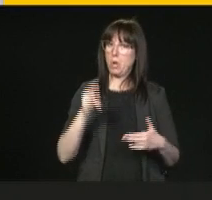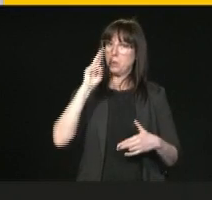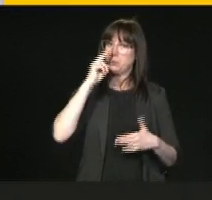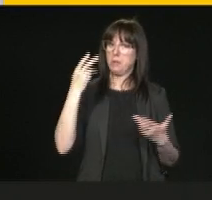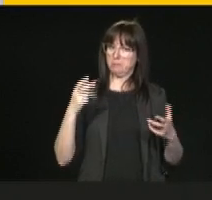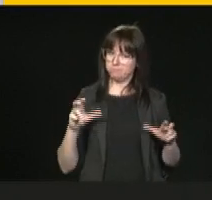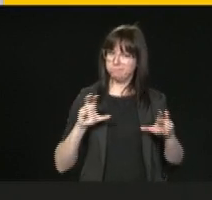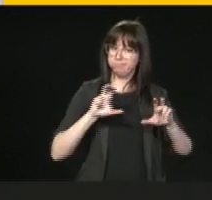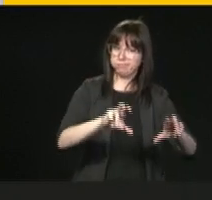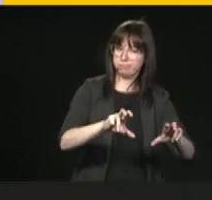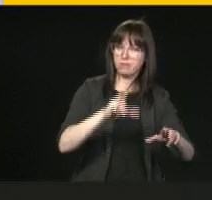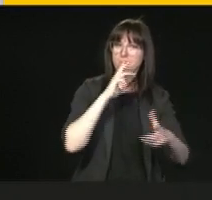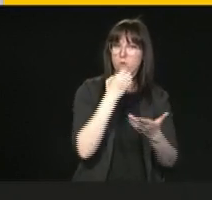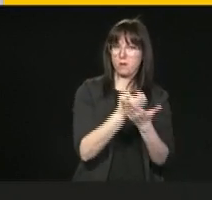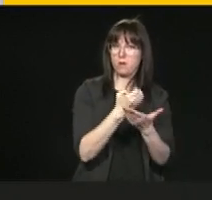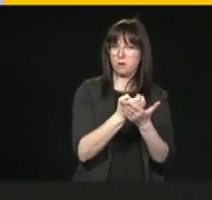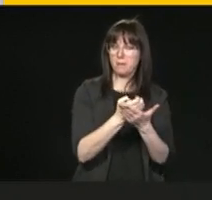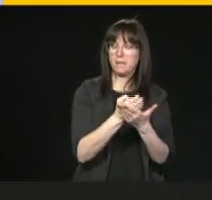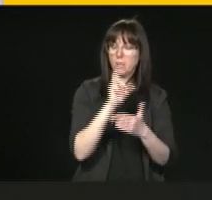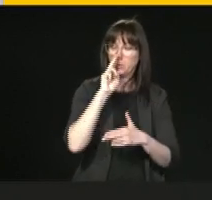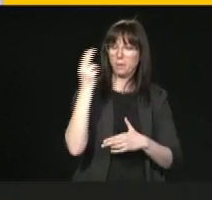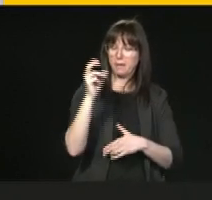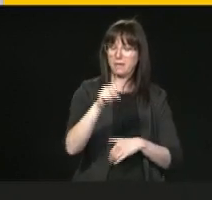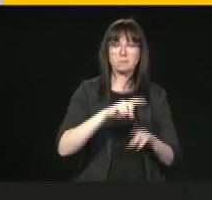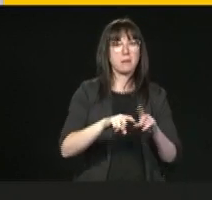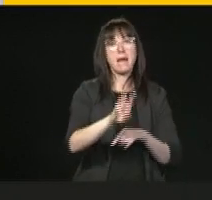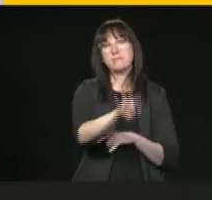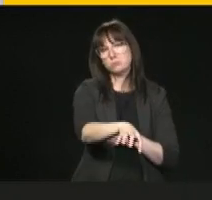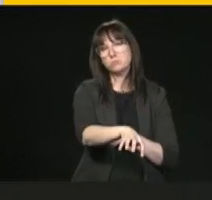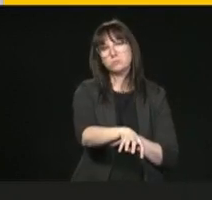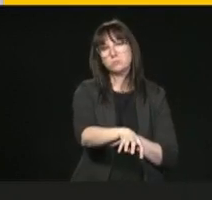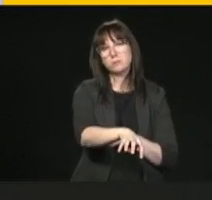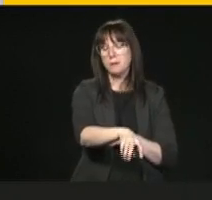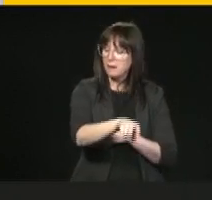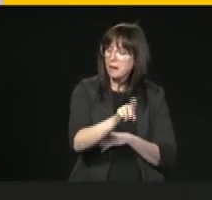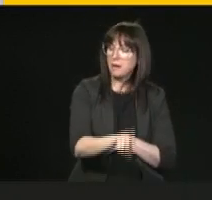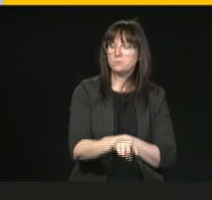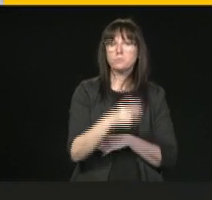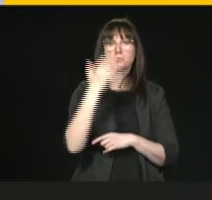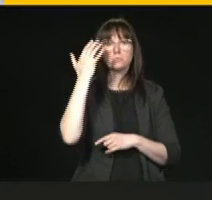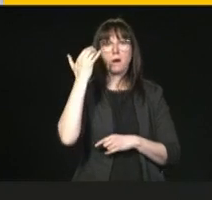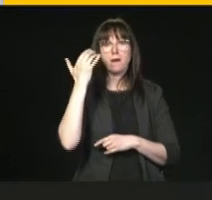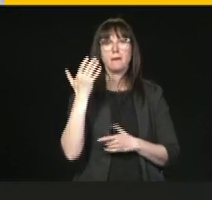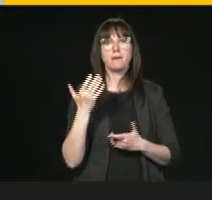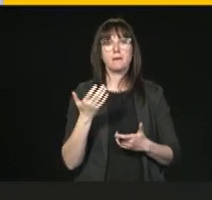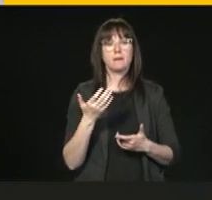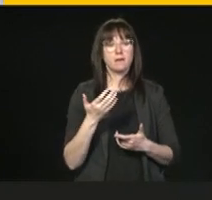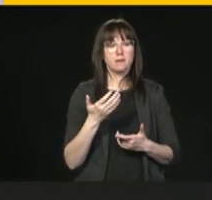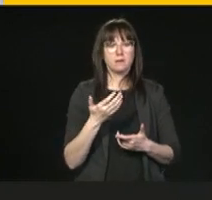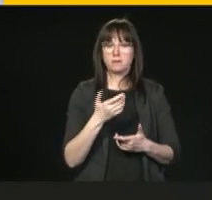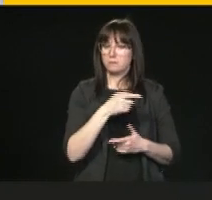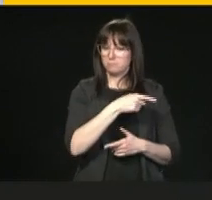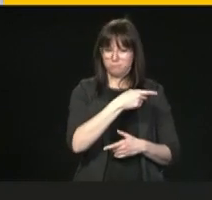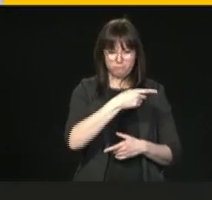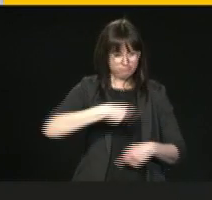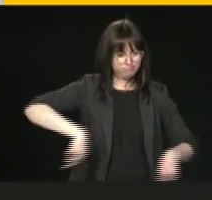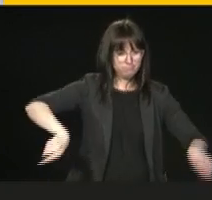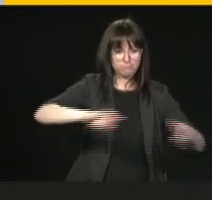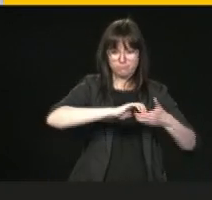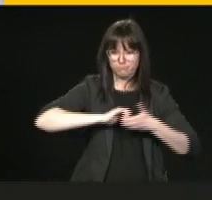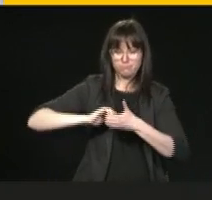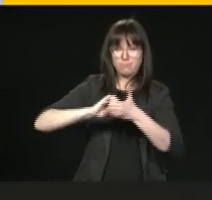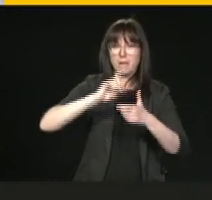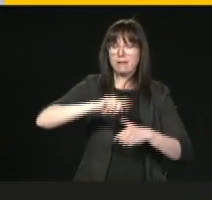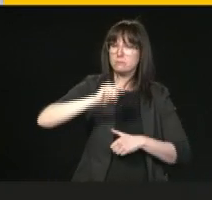economy, but we also know that they are necessary. They are necessary because we have to get through